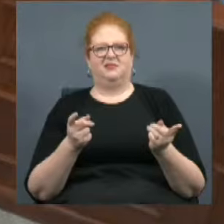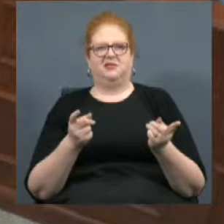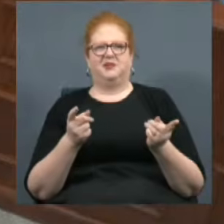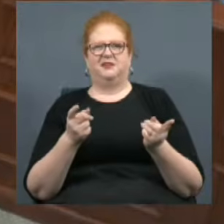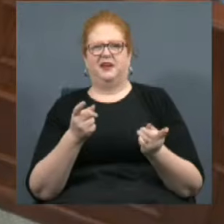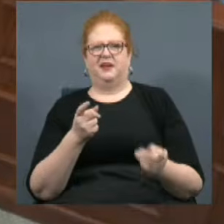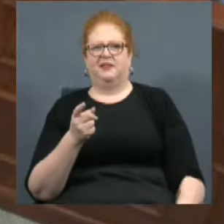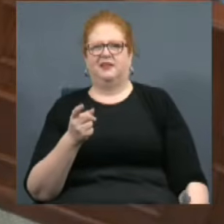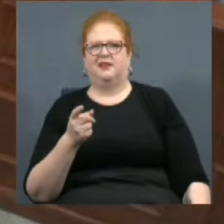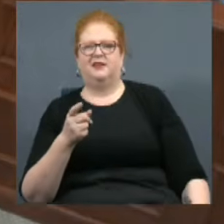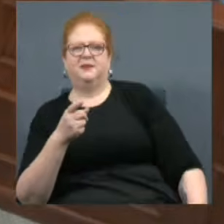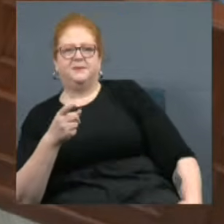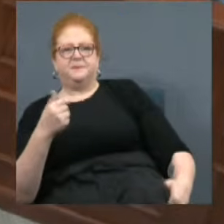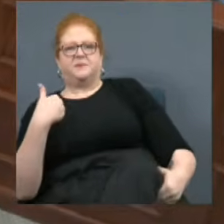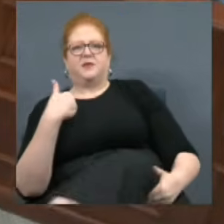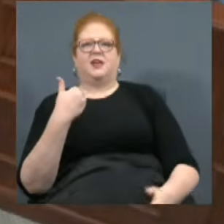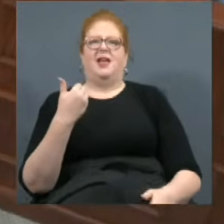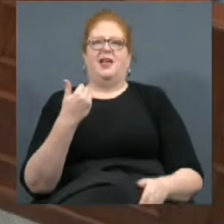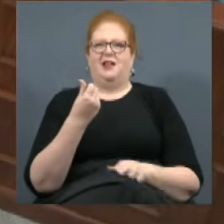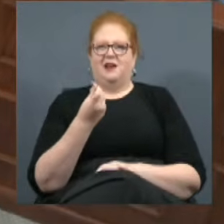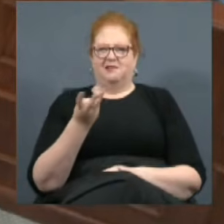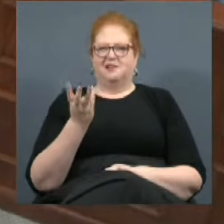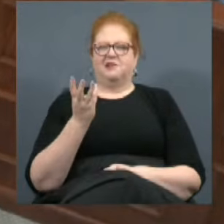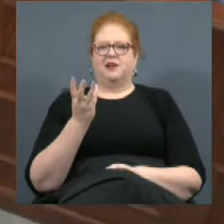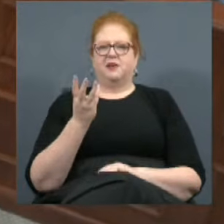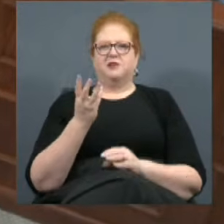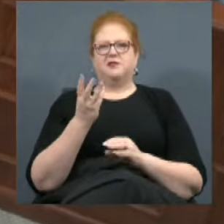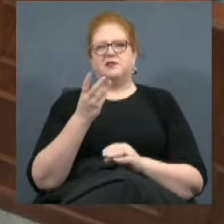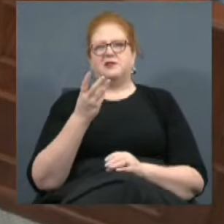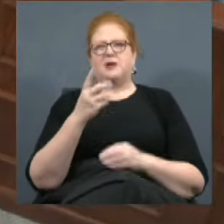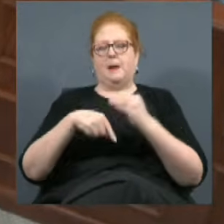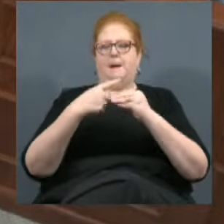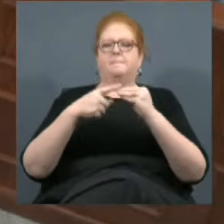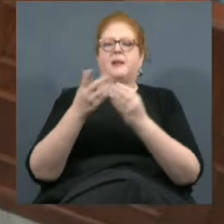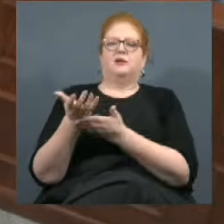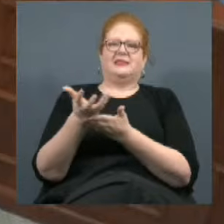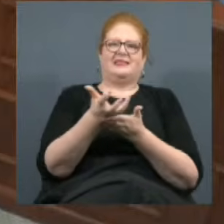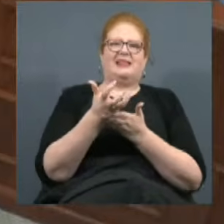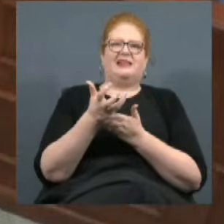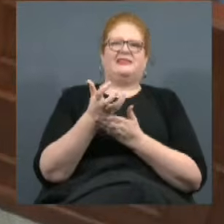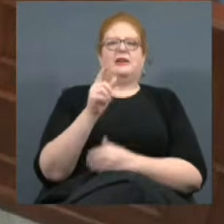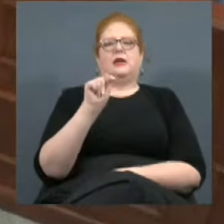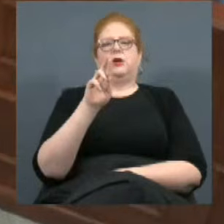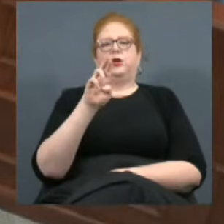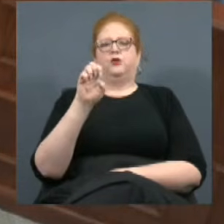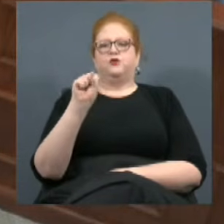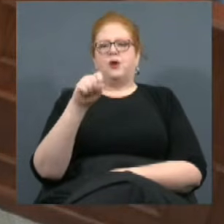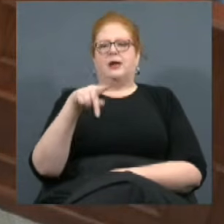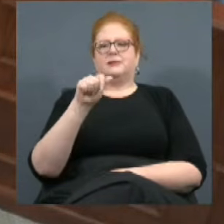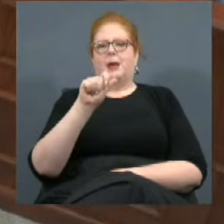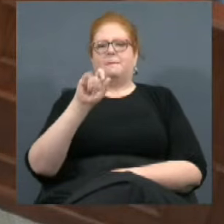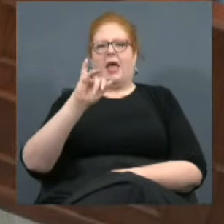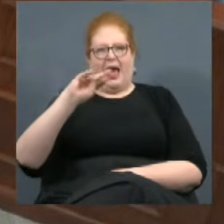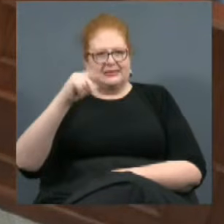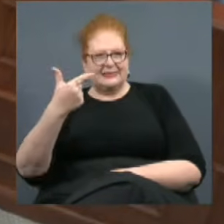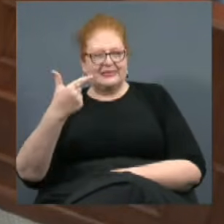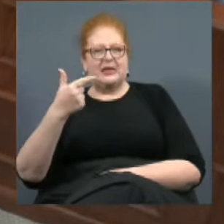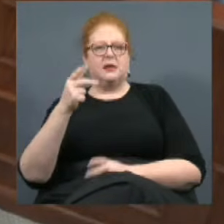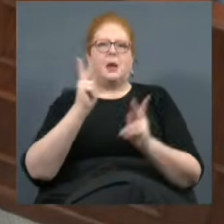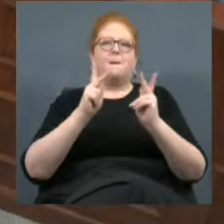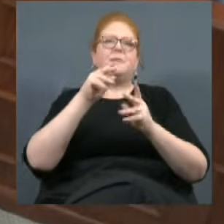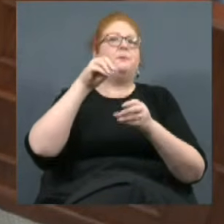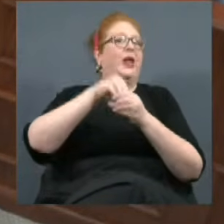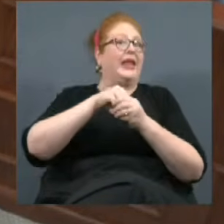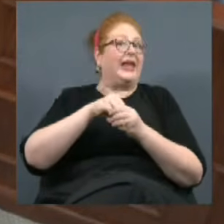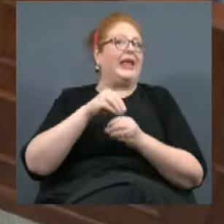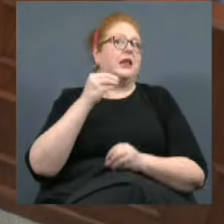I haven't had this come up before, but this is about soliciting, trespassing, people in neighborhoods.